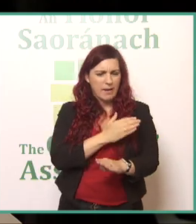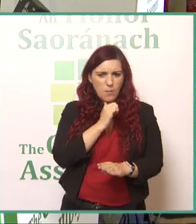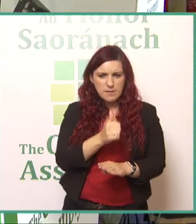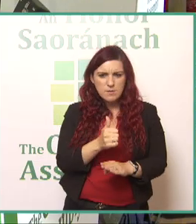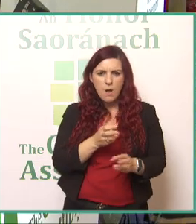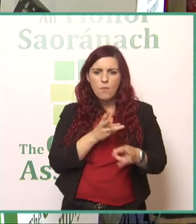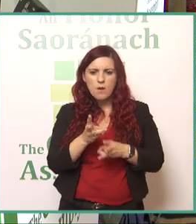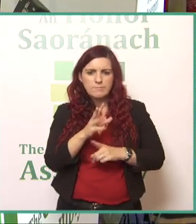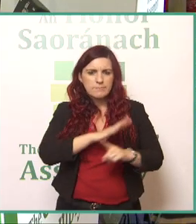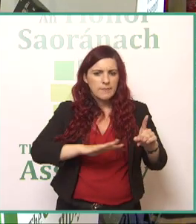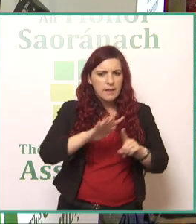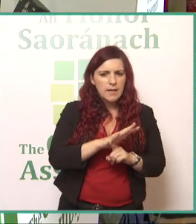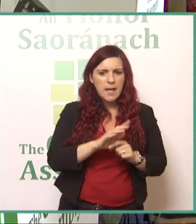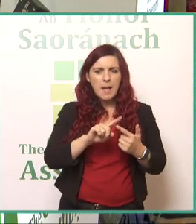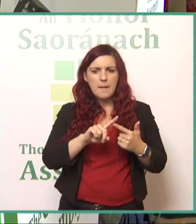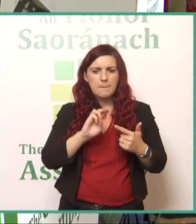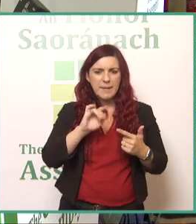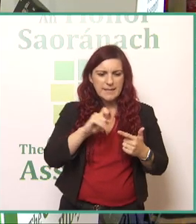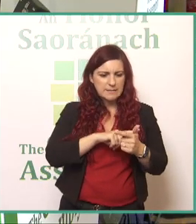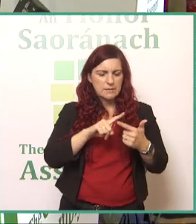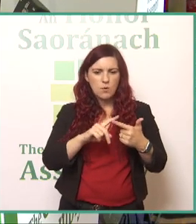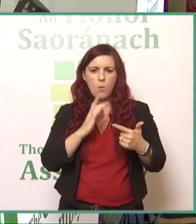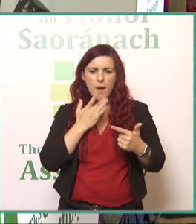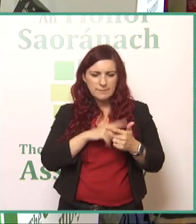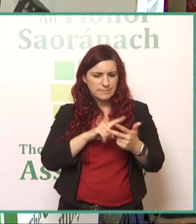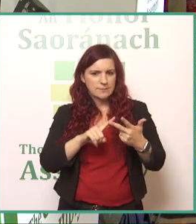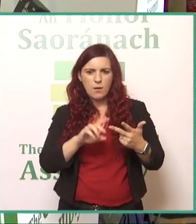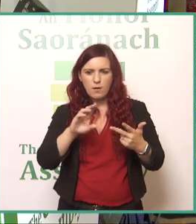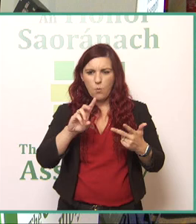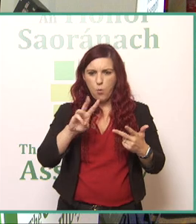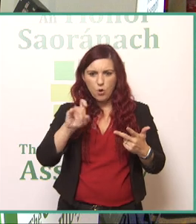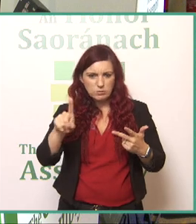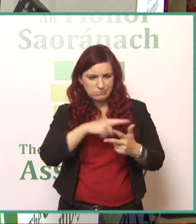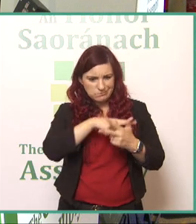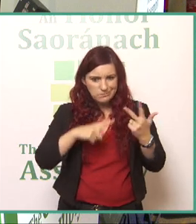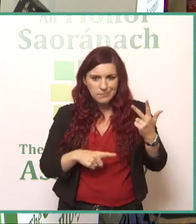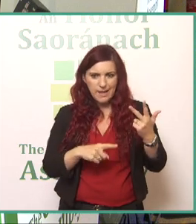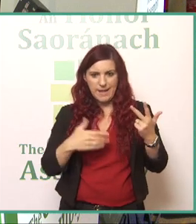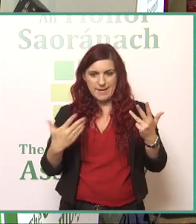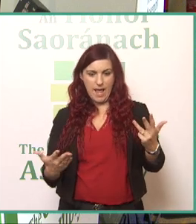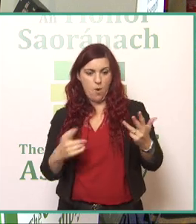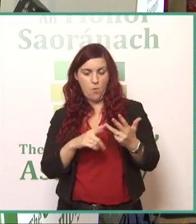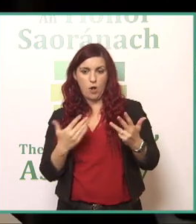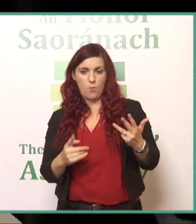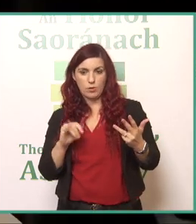peatland restoration, wetland restoration, woodland restoration, and now I'm currently working on coastal restoration.